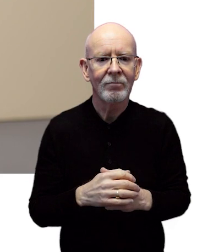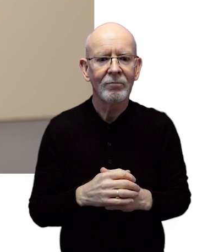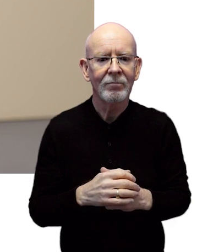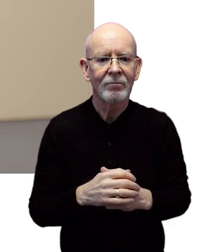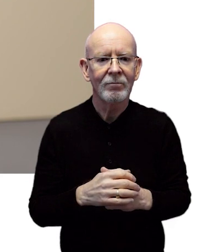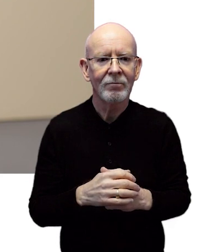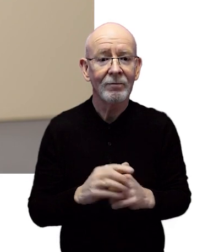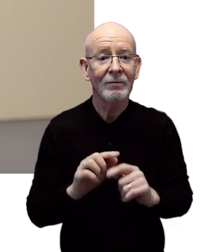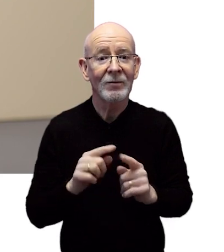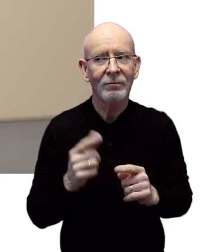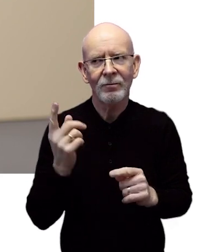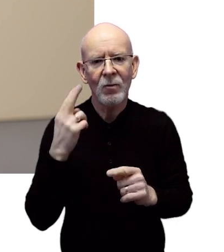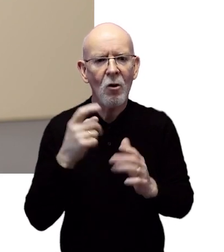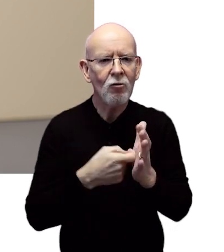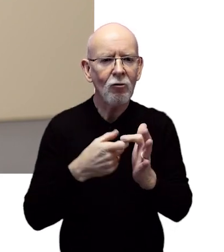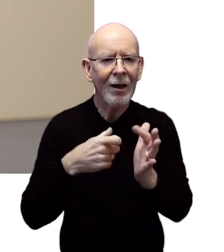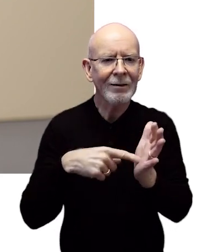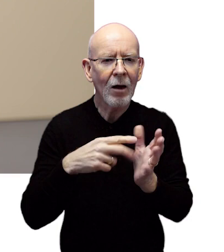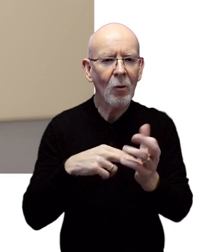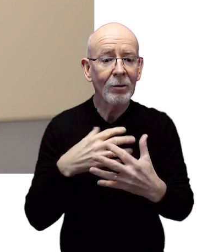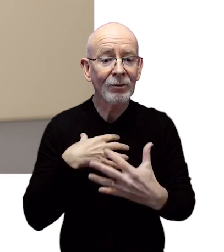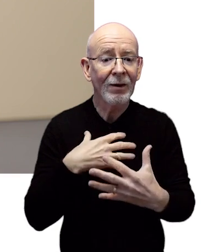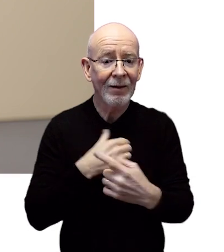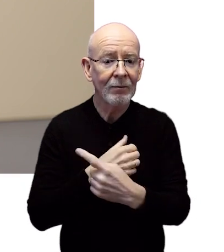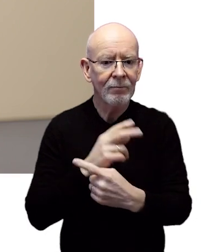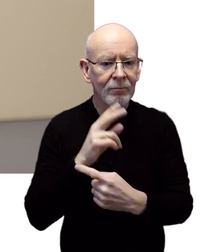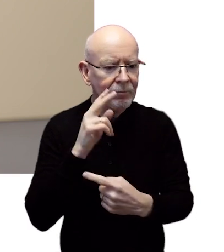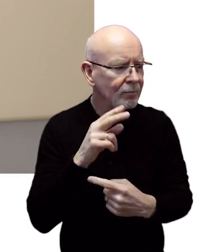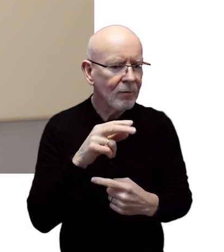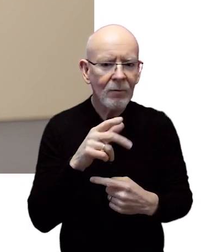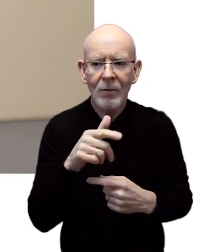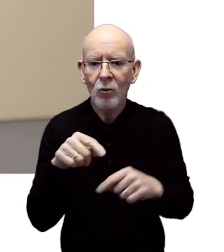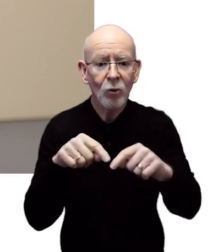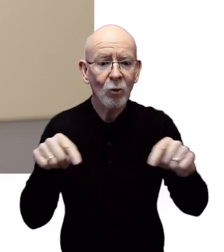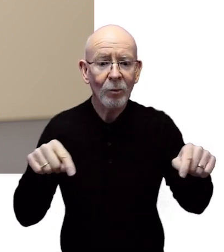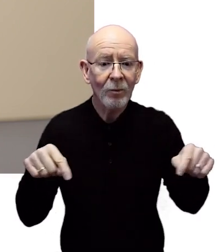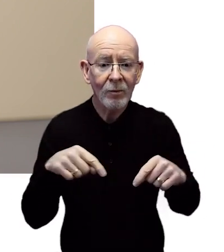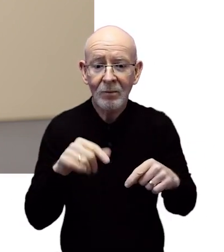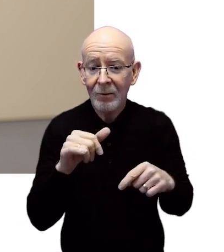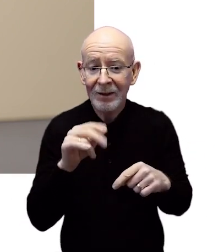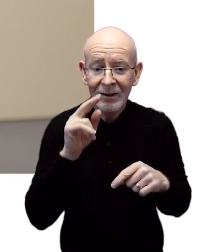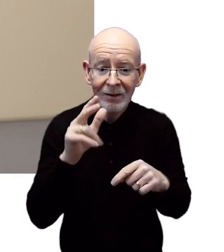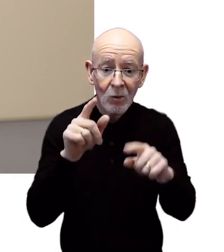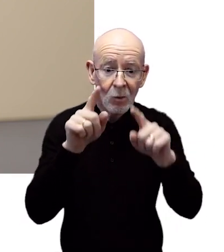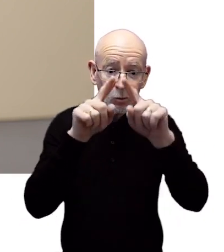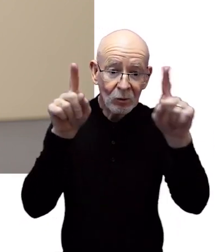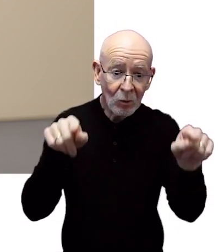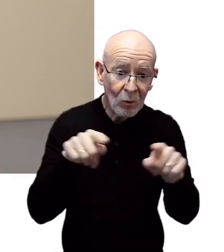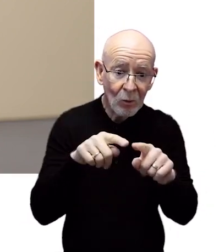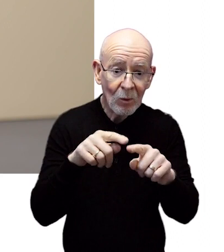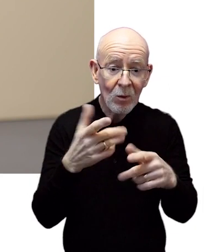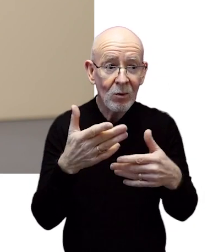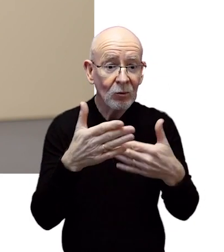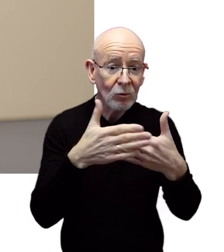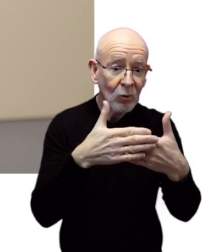Rectangular breathing. Look around your room for a rectangle. This might be a window, a door, a picture, or even a book or